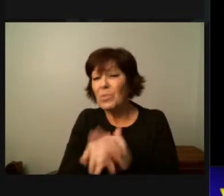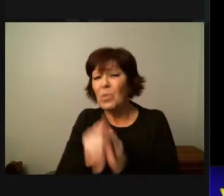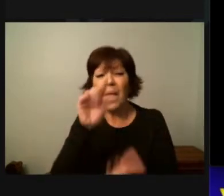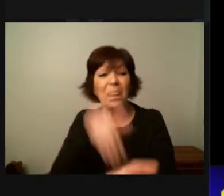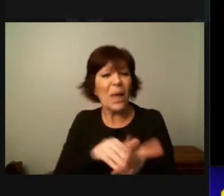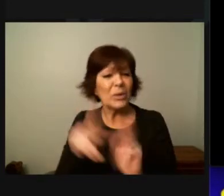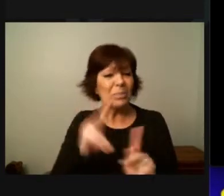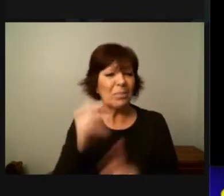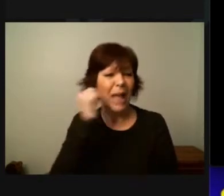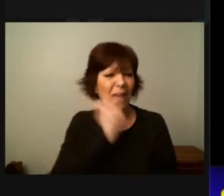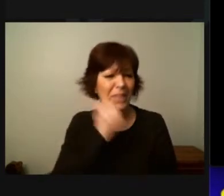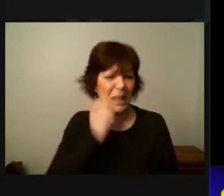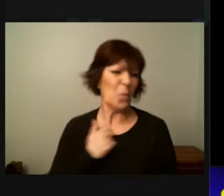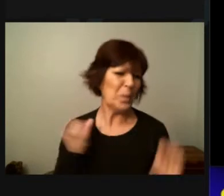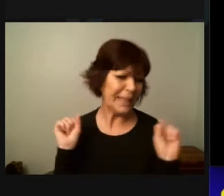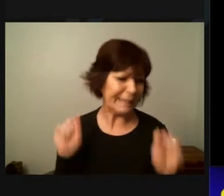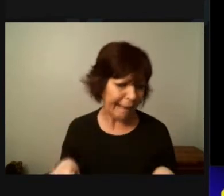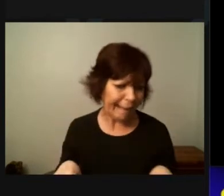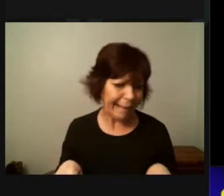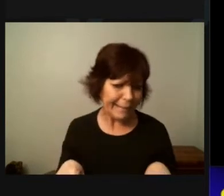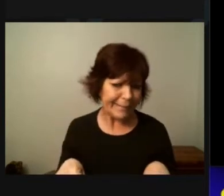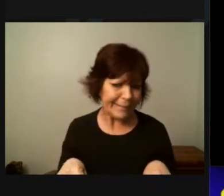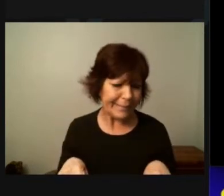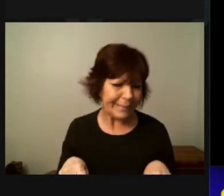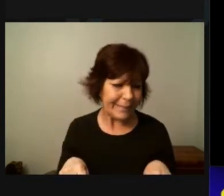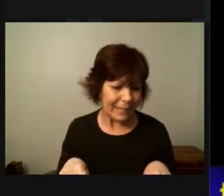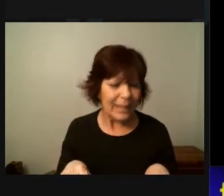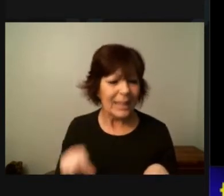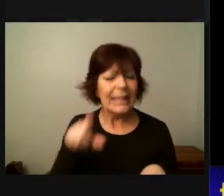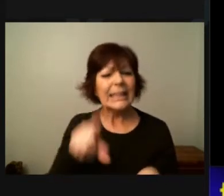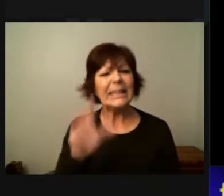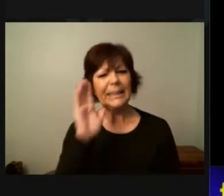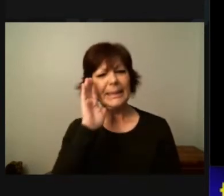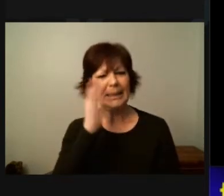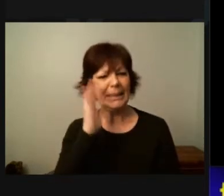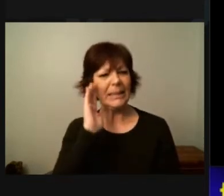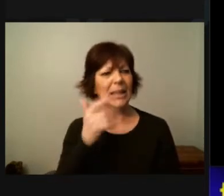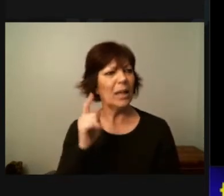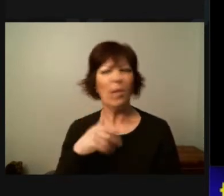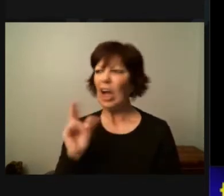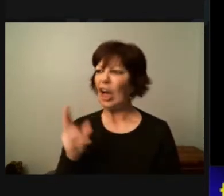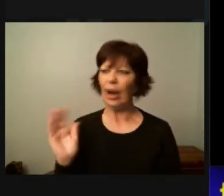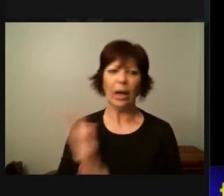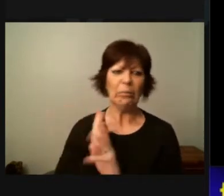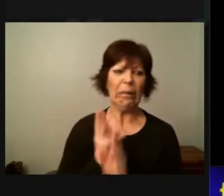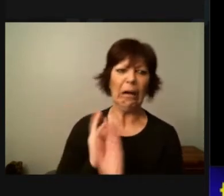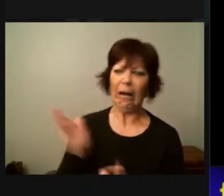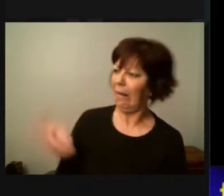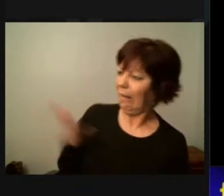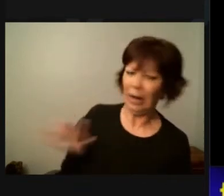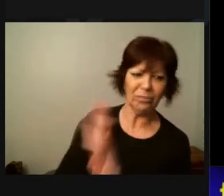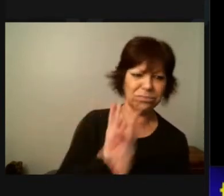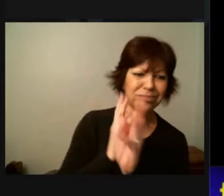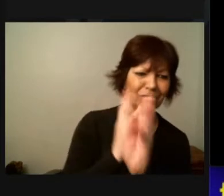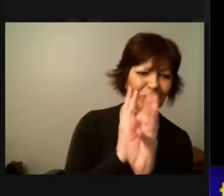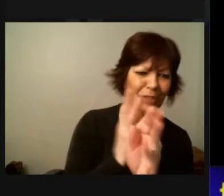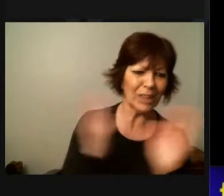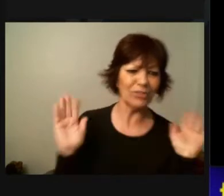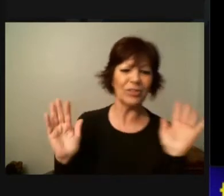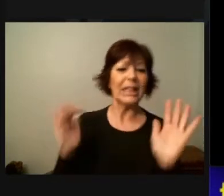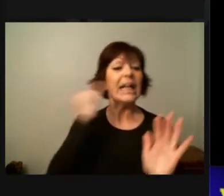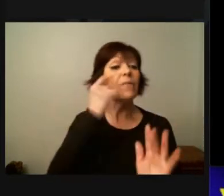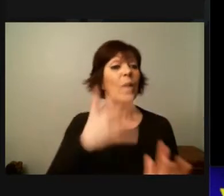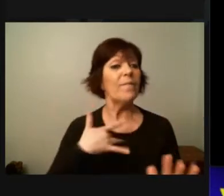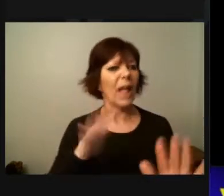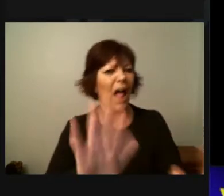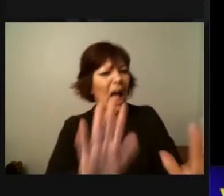have the capacity to vaccinate. So it might seem to you like we're rushing you. So if at any time you feel like